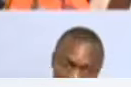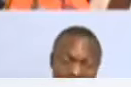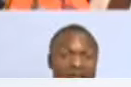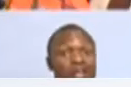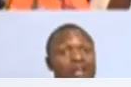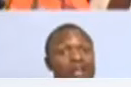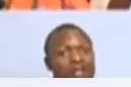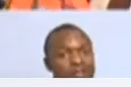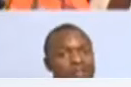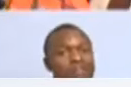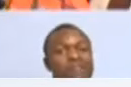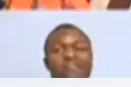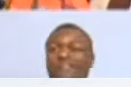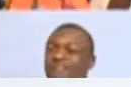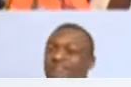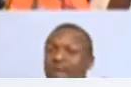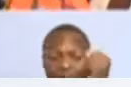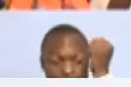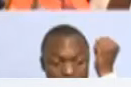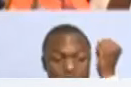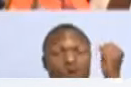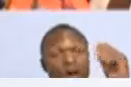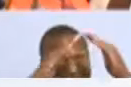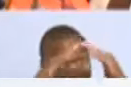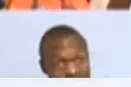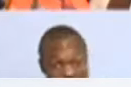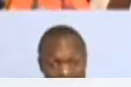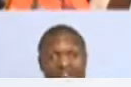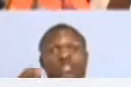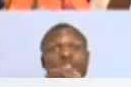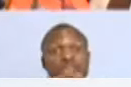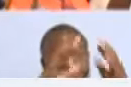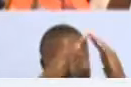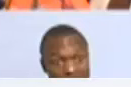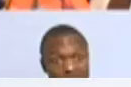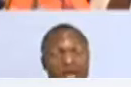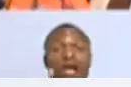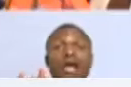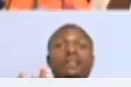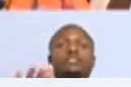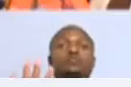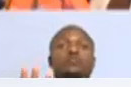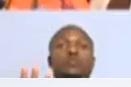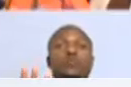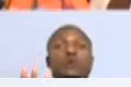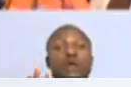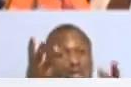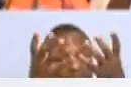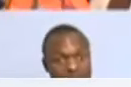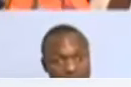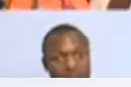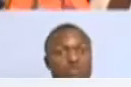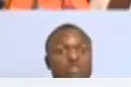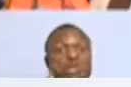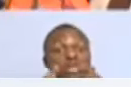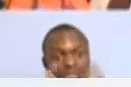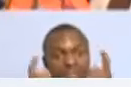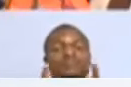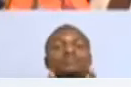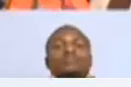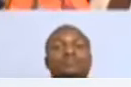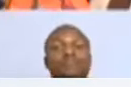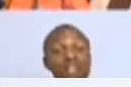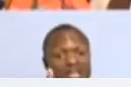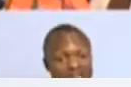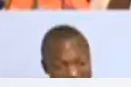the most vulnerable households, additional households in the 84 drought-affected districts. And in this